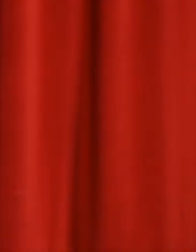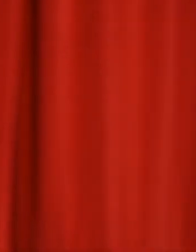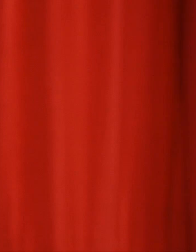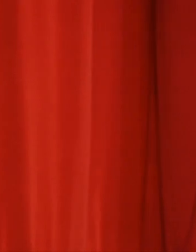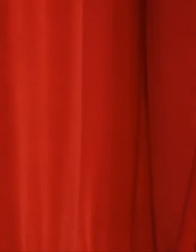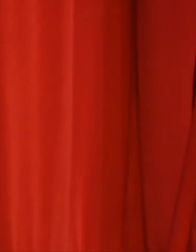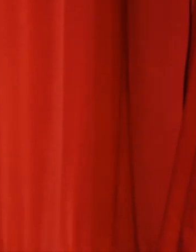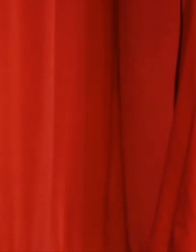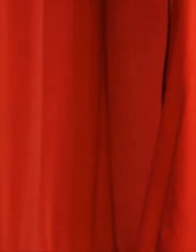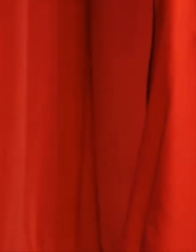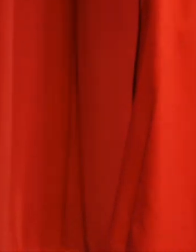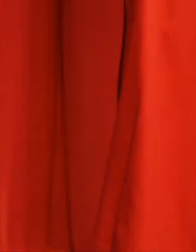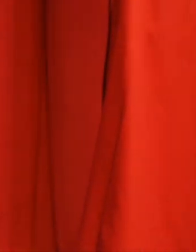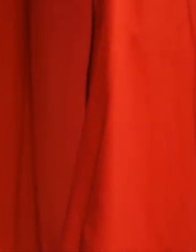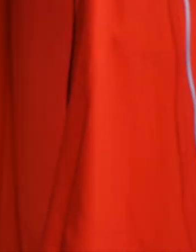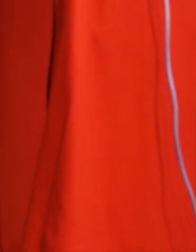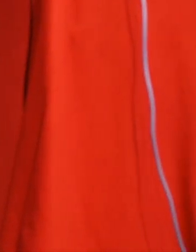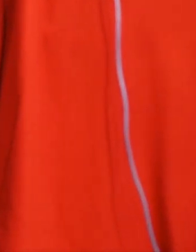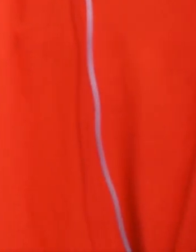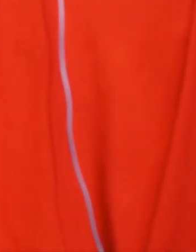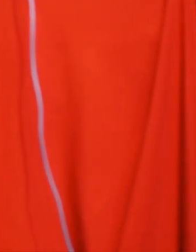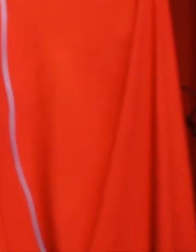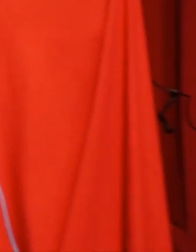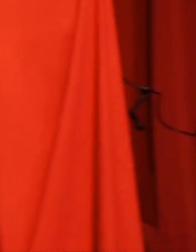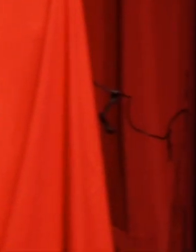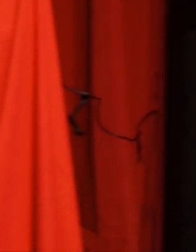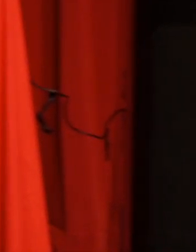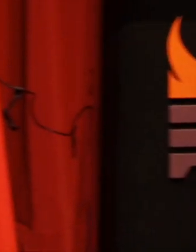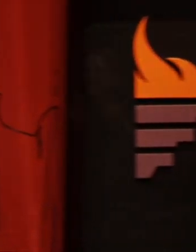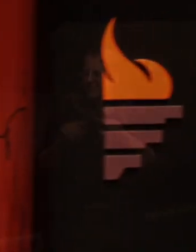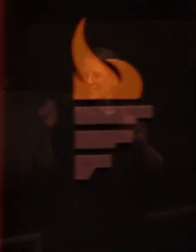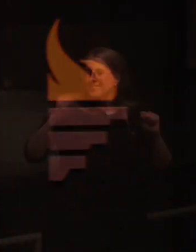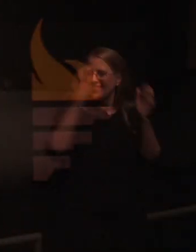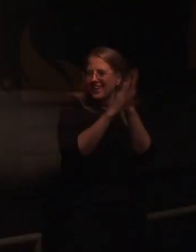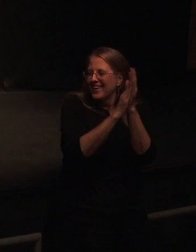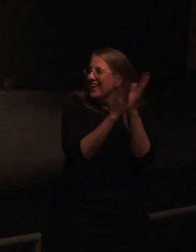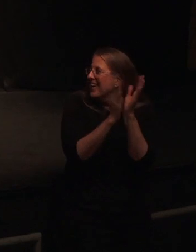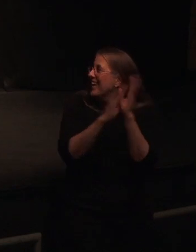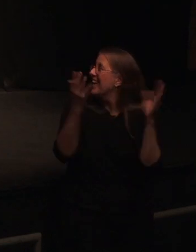embrace my differences.